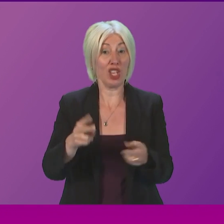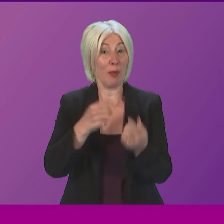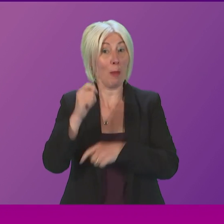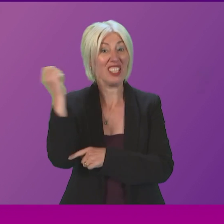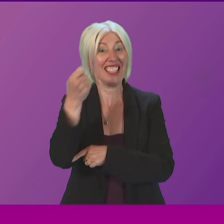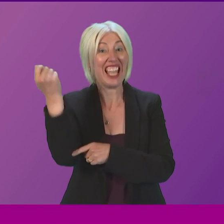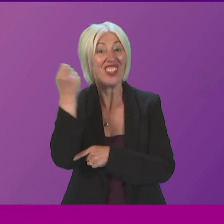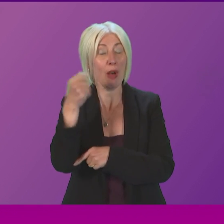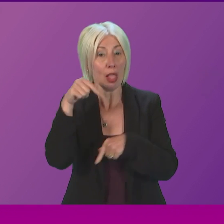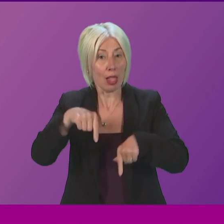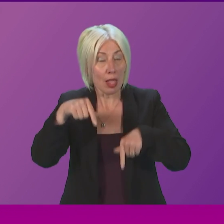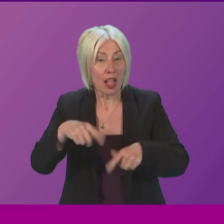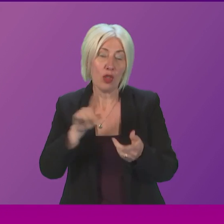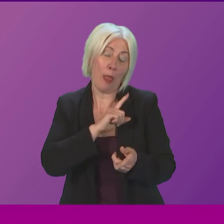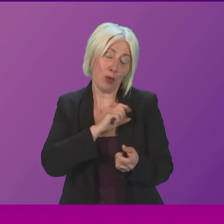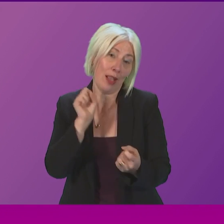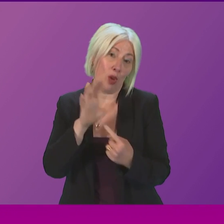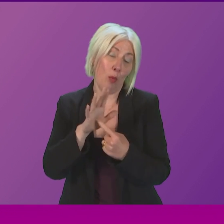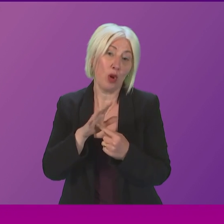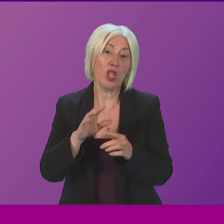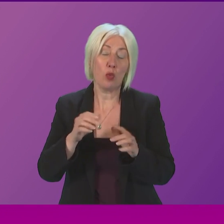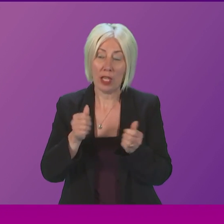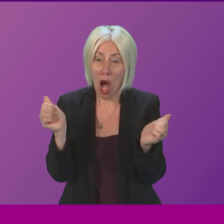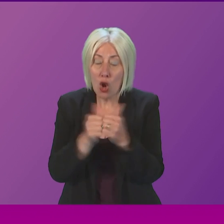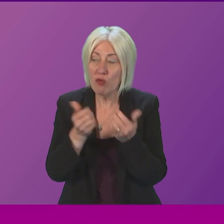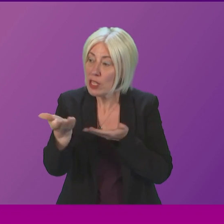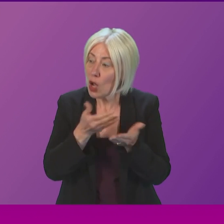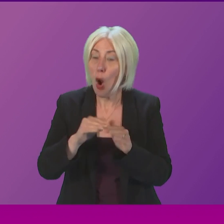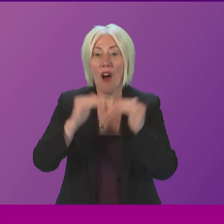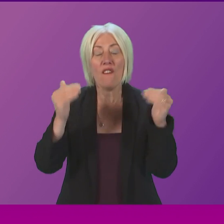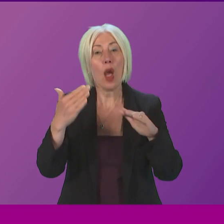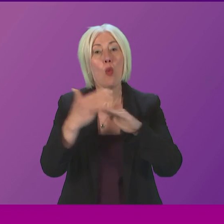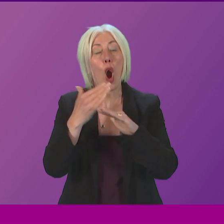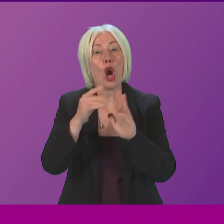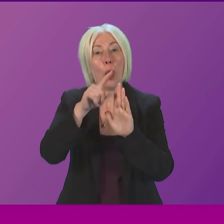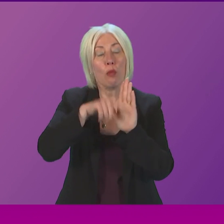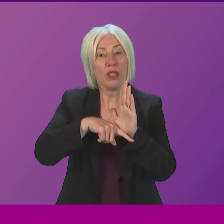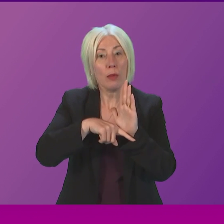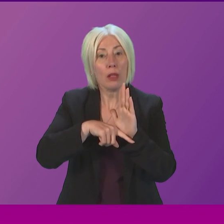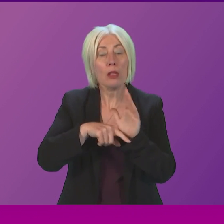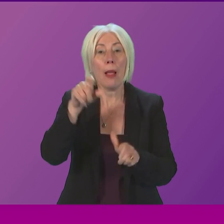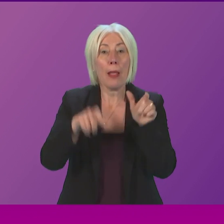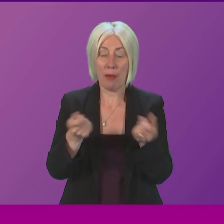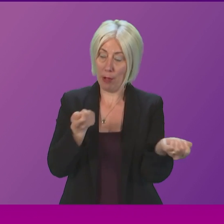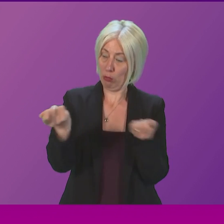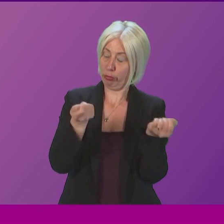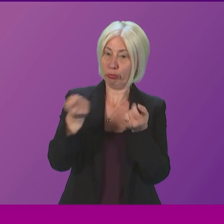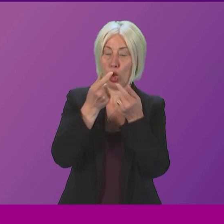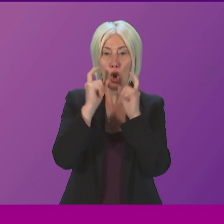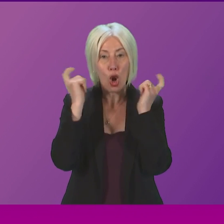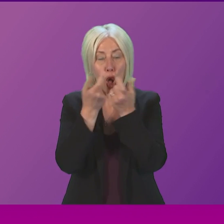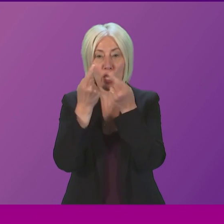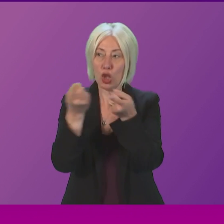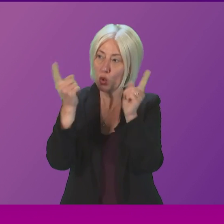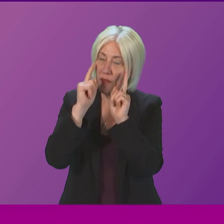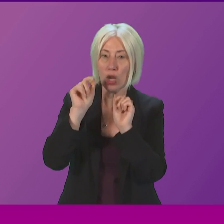it is vitally important that a settlement is based on fair work principles and that those running these institutions must